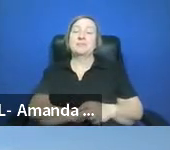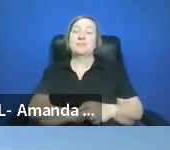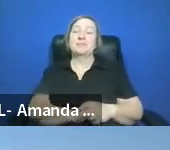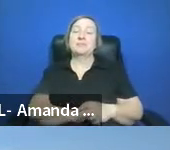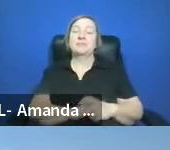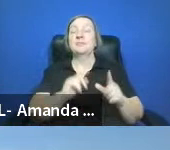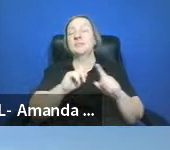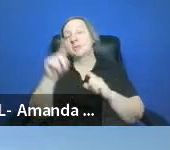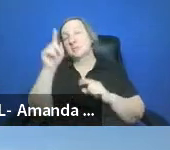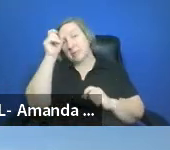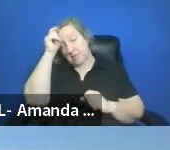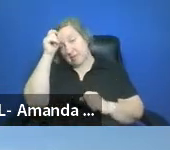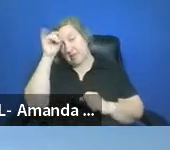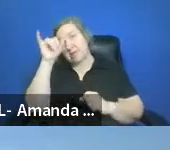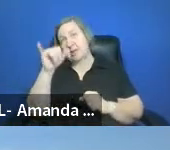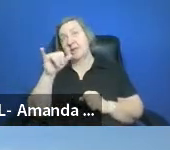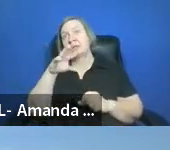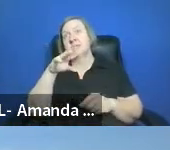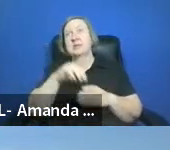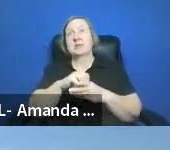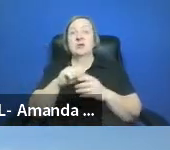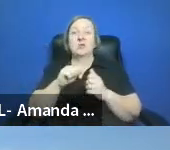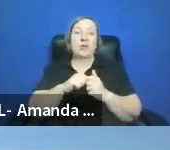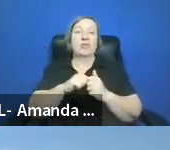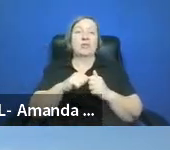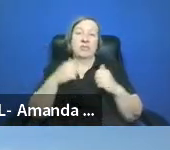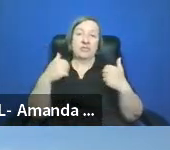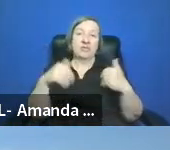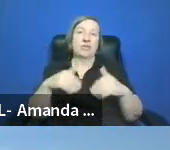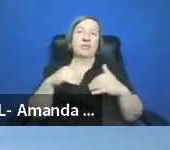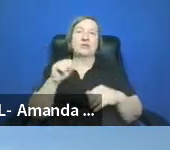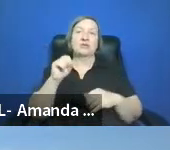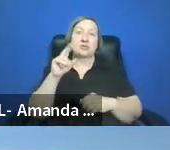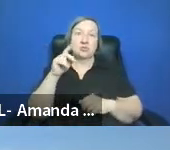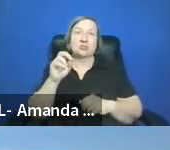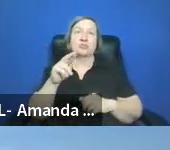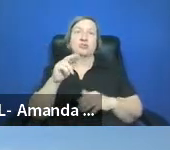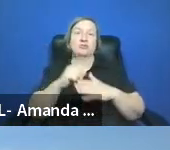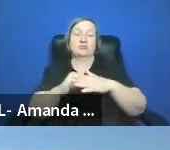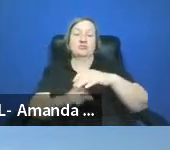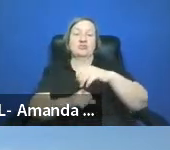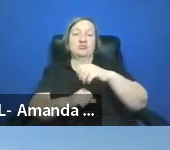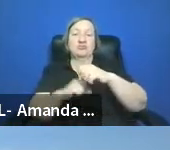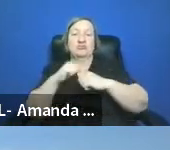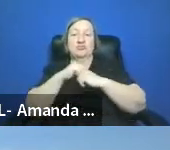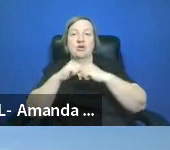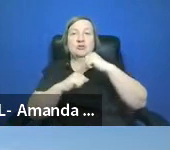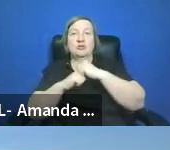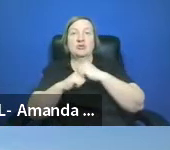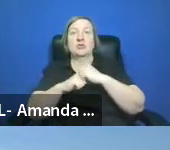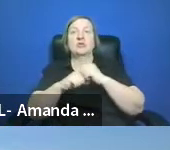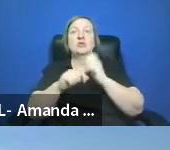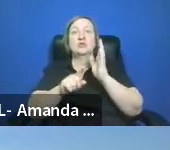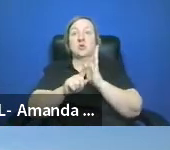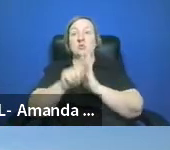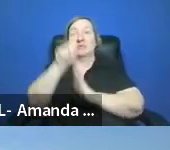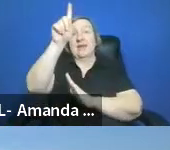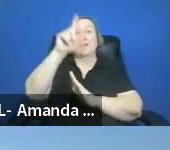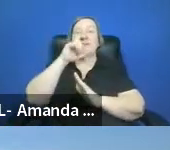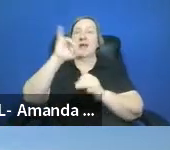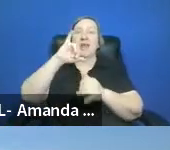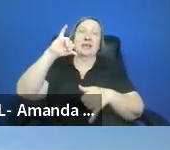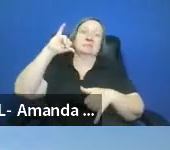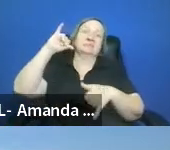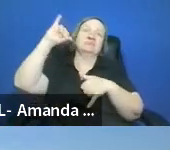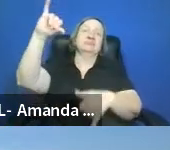but it's combined with a pretty robust superstructure. So the towers aren't as high as you might see on a cable